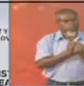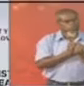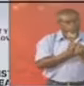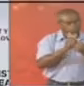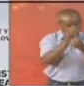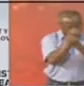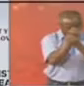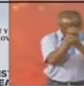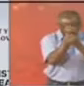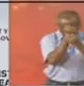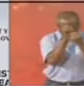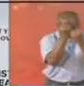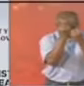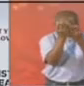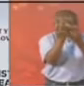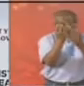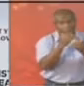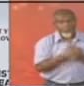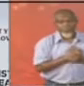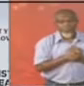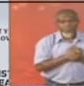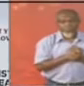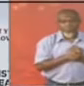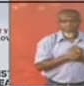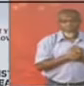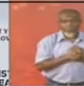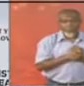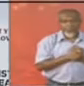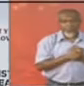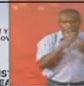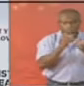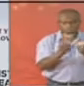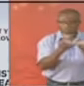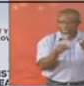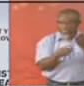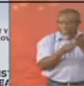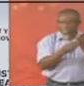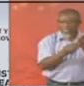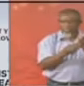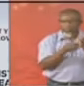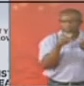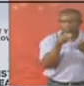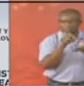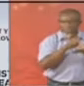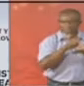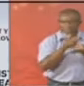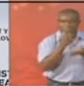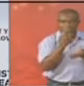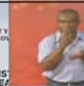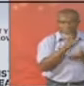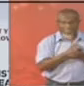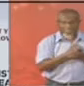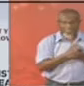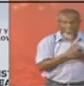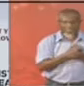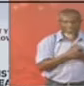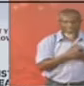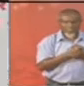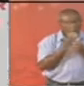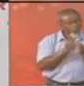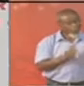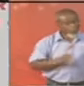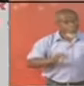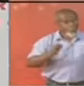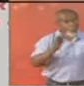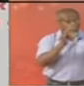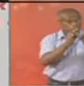Okay, I'd just like to follow up on what Dr. St. Bernard just pointed out, because it's a very, very important point. As we work